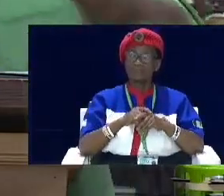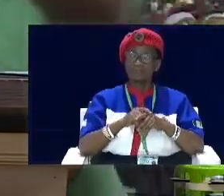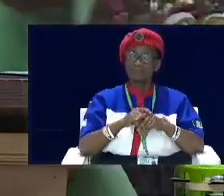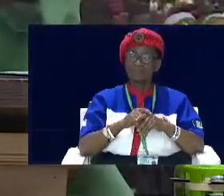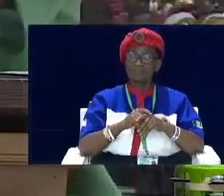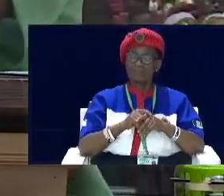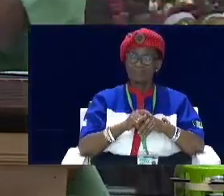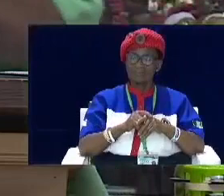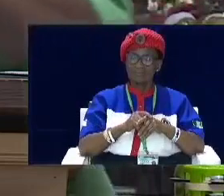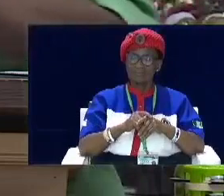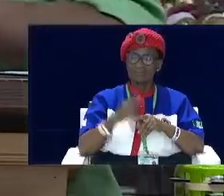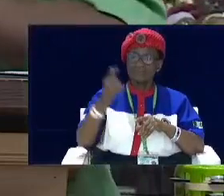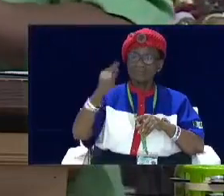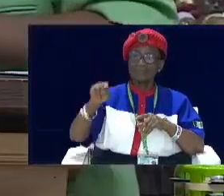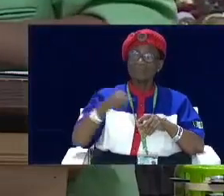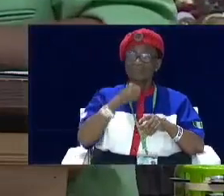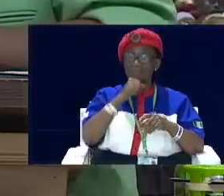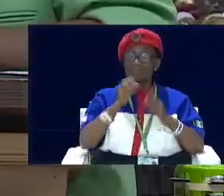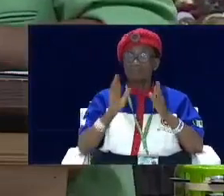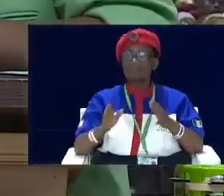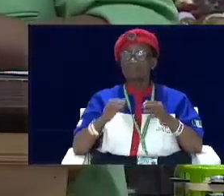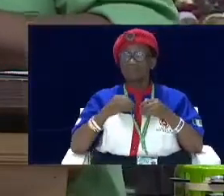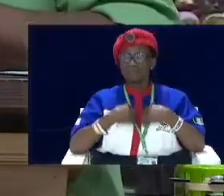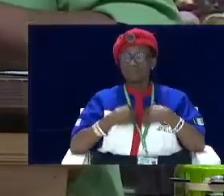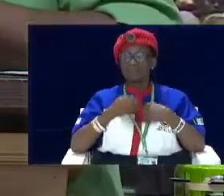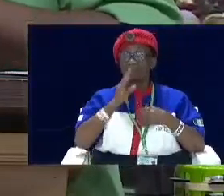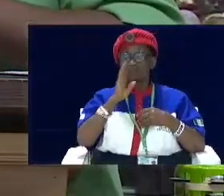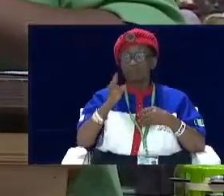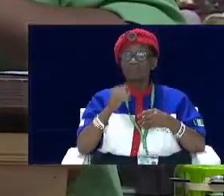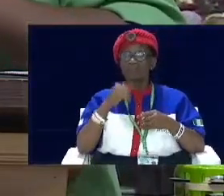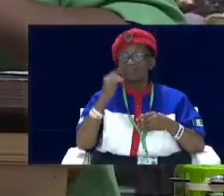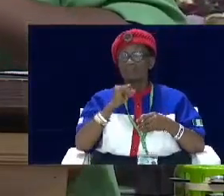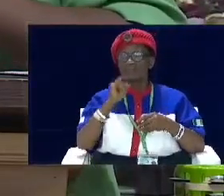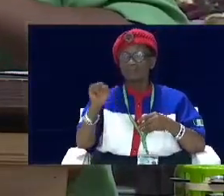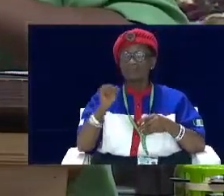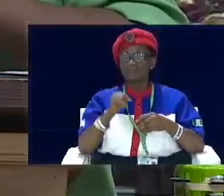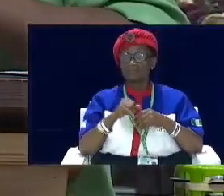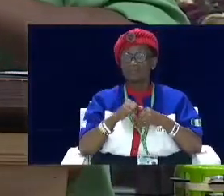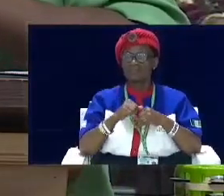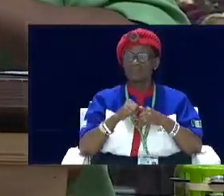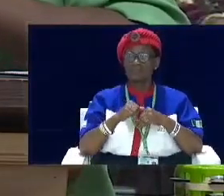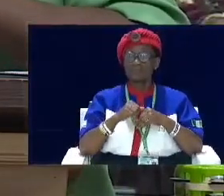The elders have a say. You